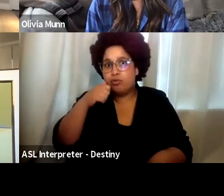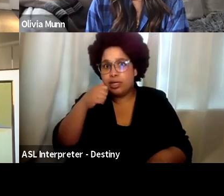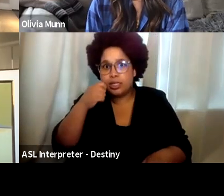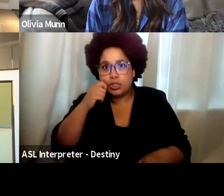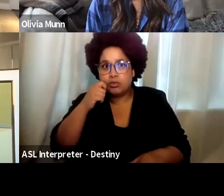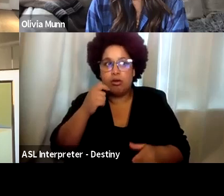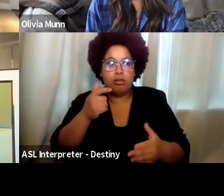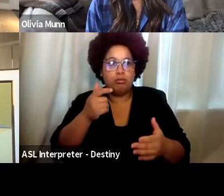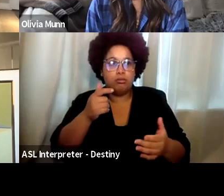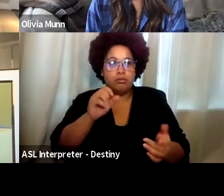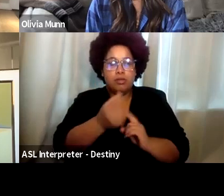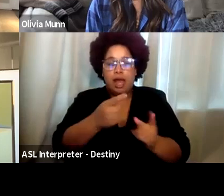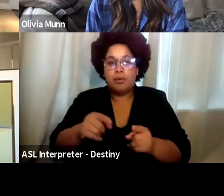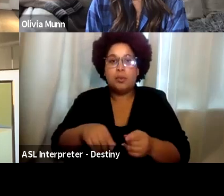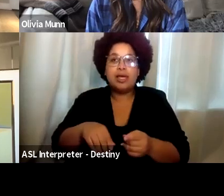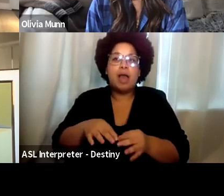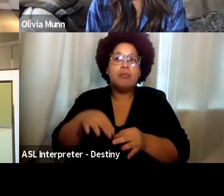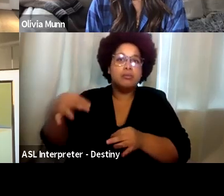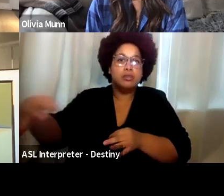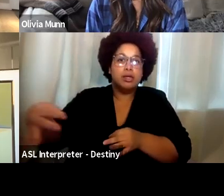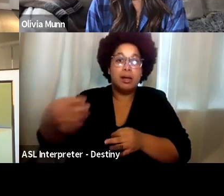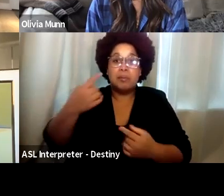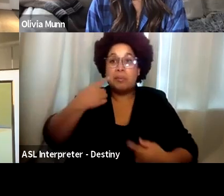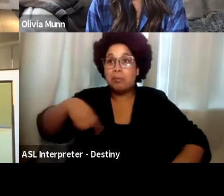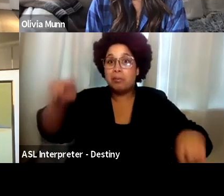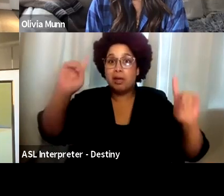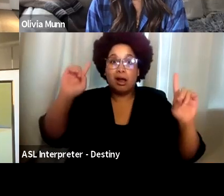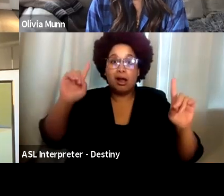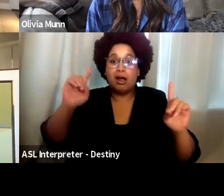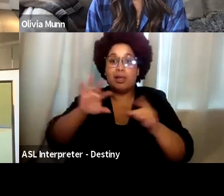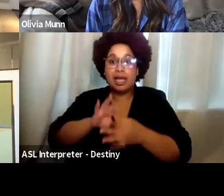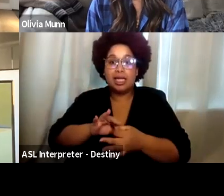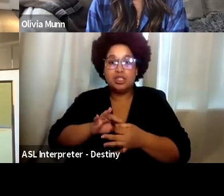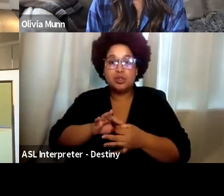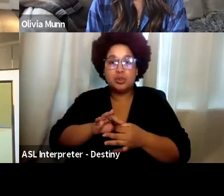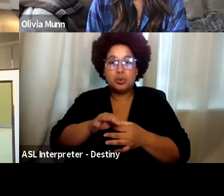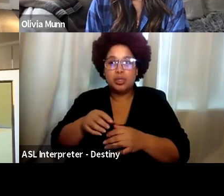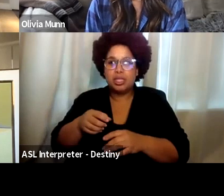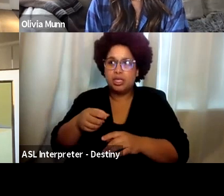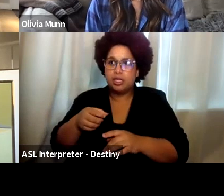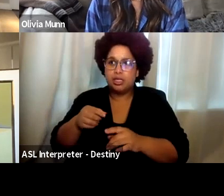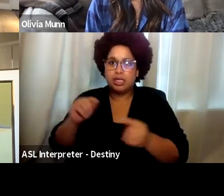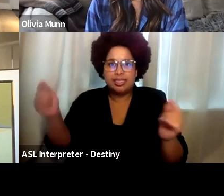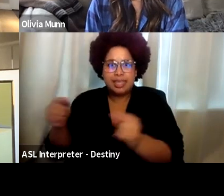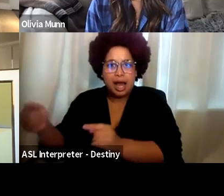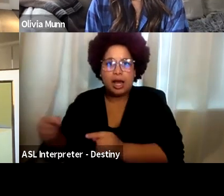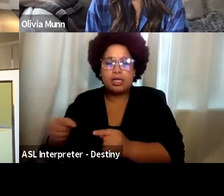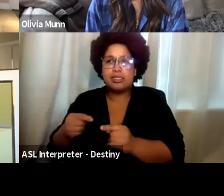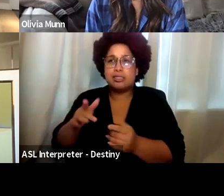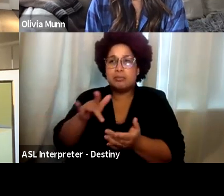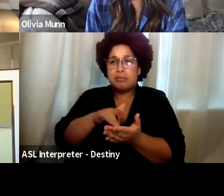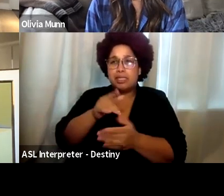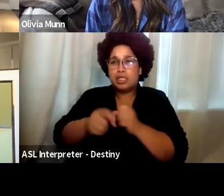So we kept pushing it off. Finally, we did a piece about the series of attacks, sort of mid-year is my recollection.